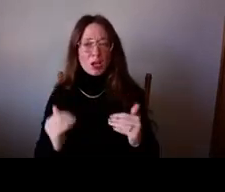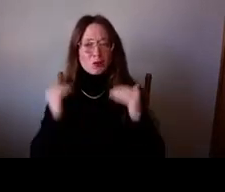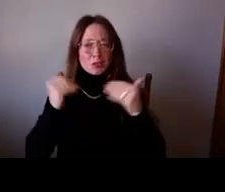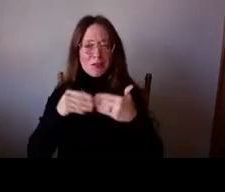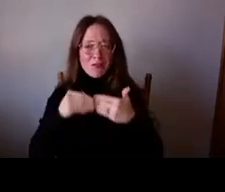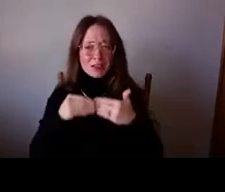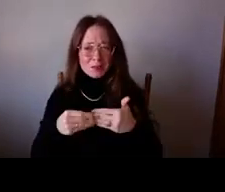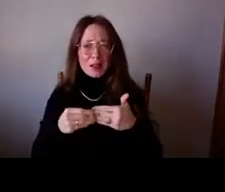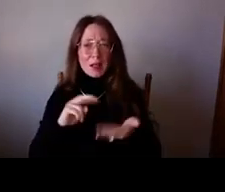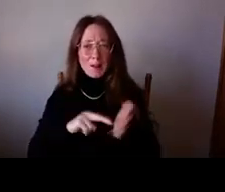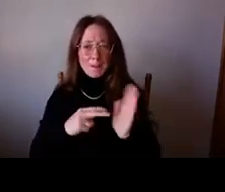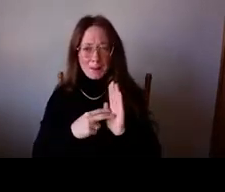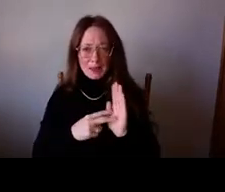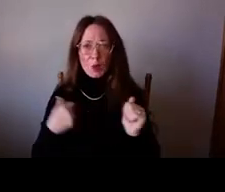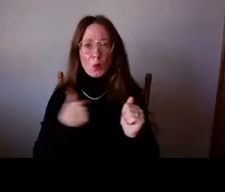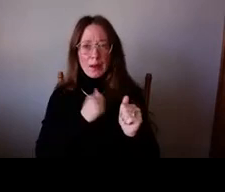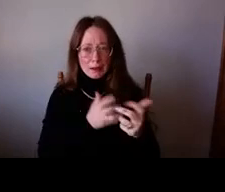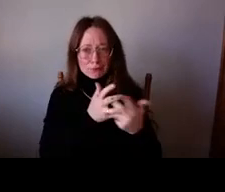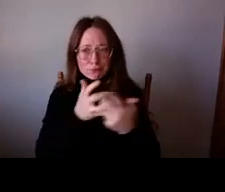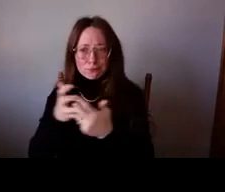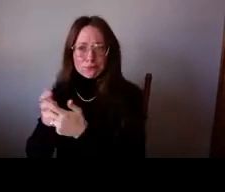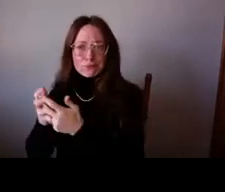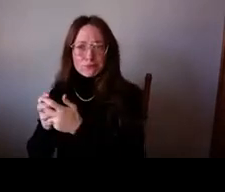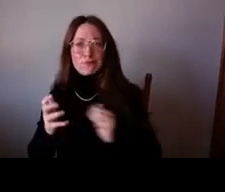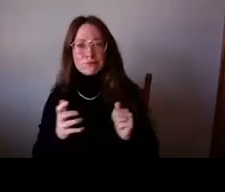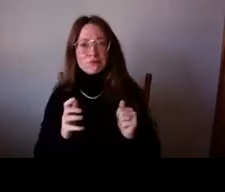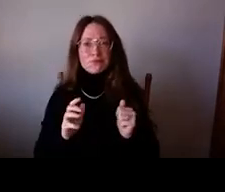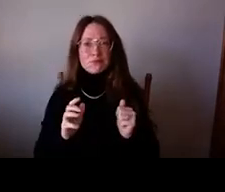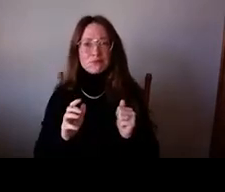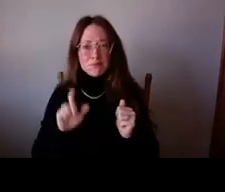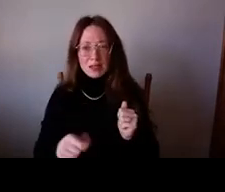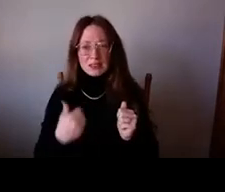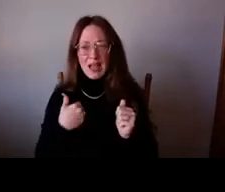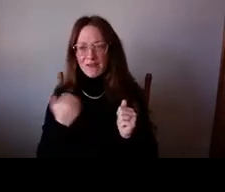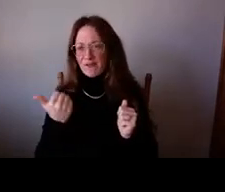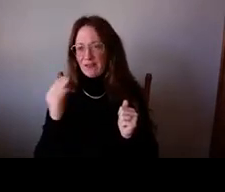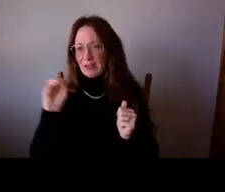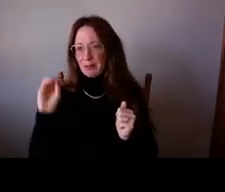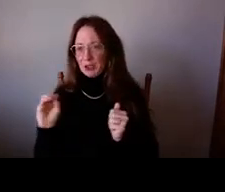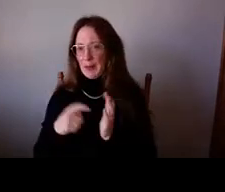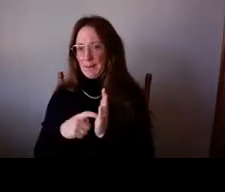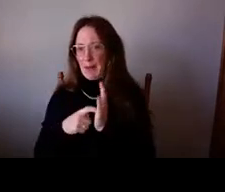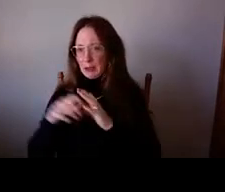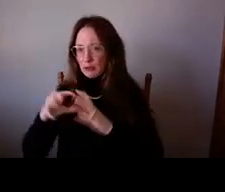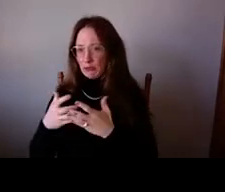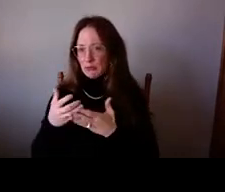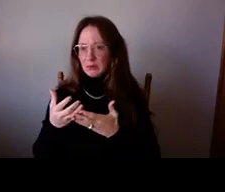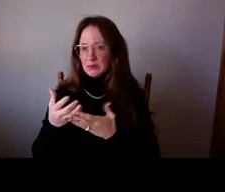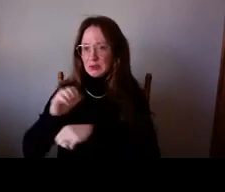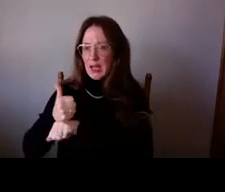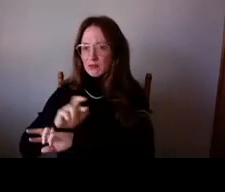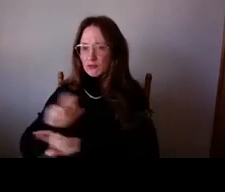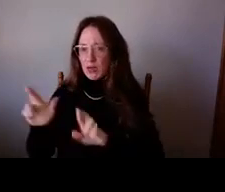the allowable expenditures that would count towards the 15% mandatory set-aside. We issued a Dear Director letter on